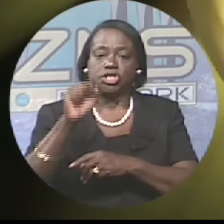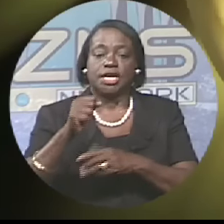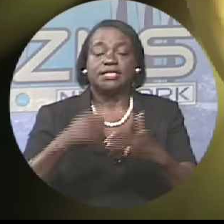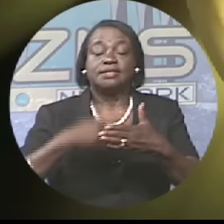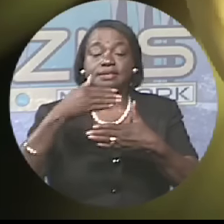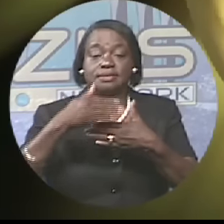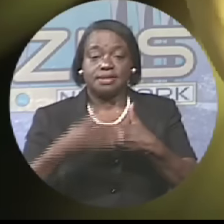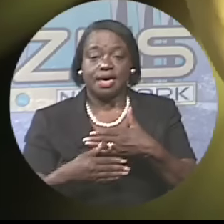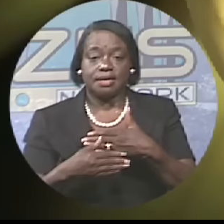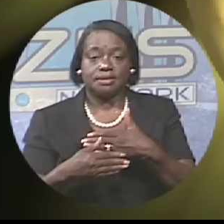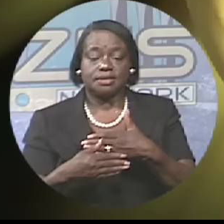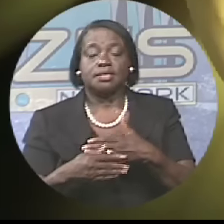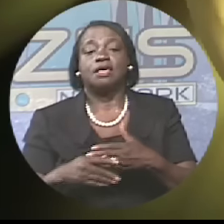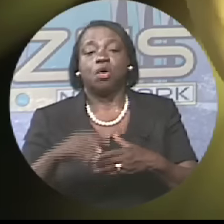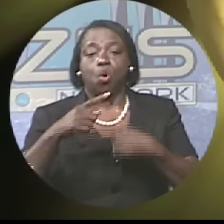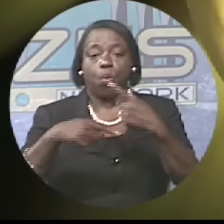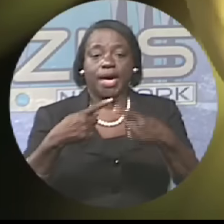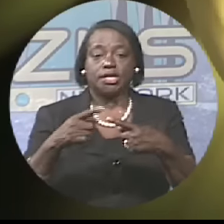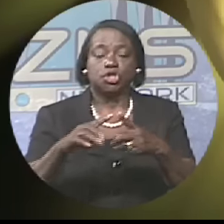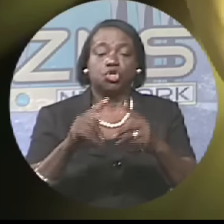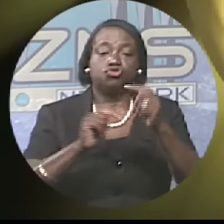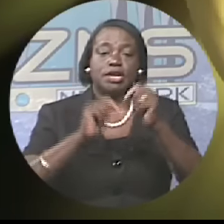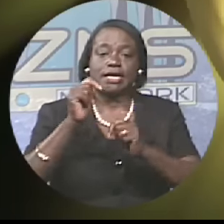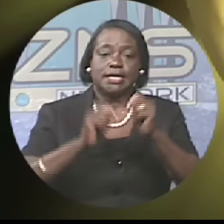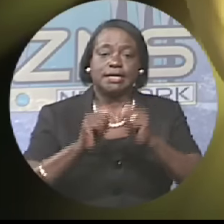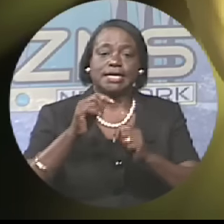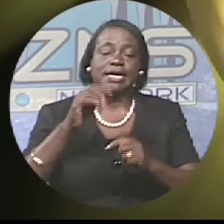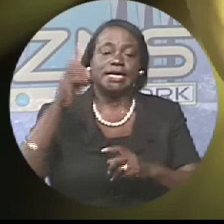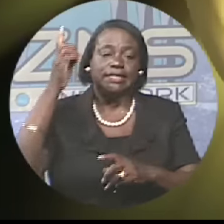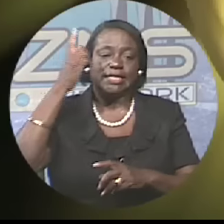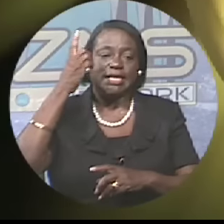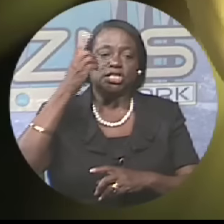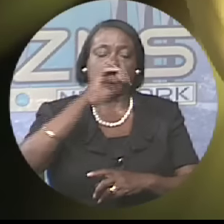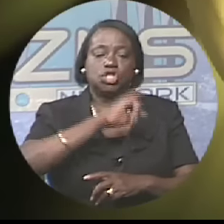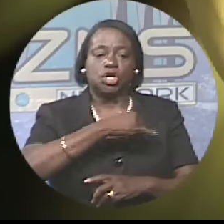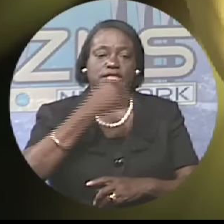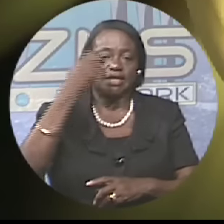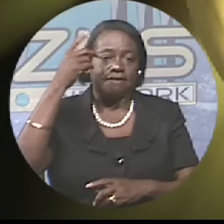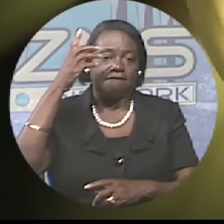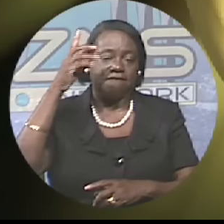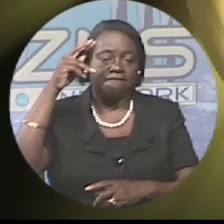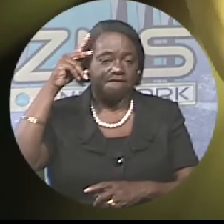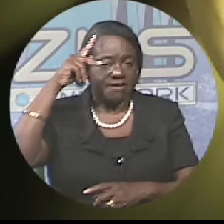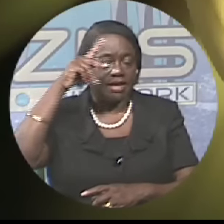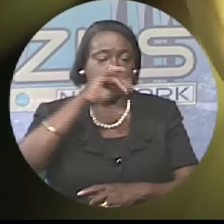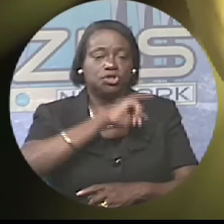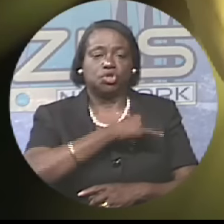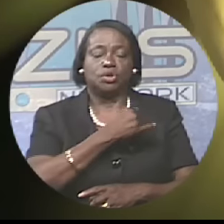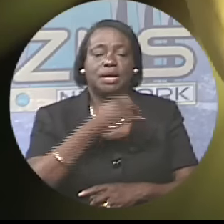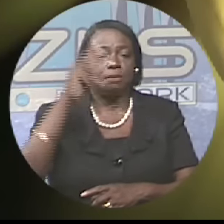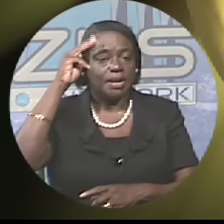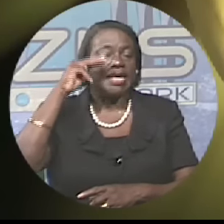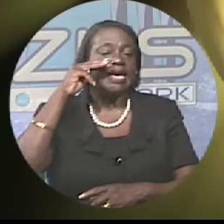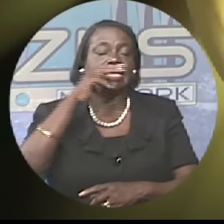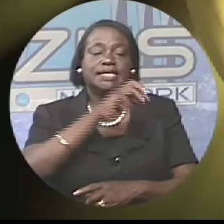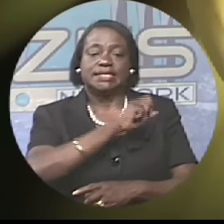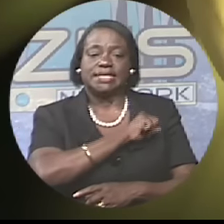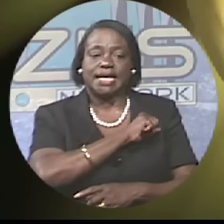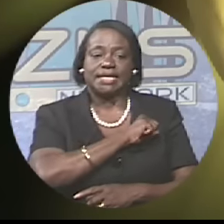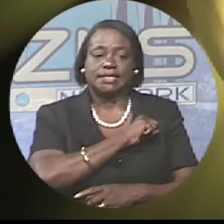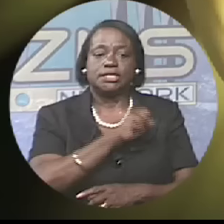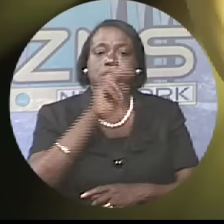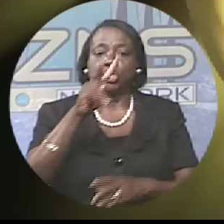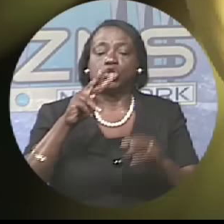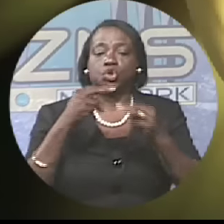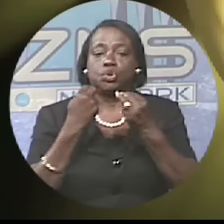in Trinidad and Tobago. Playing at that tournament was Deja Johnson, Philip Hanna Jr., and Malik Sands. At number 8 are two teams that knocked the